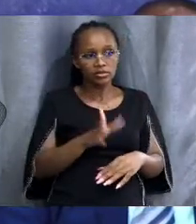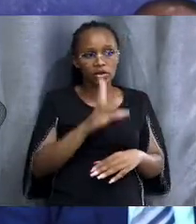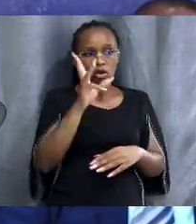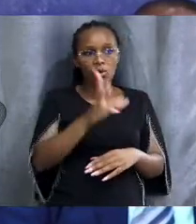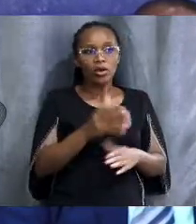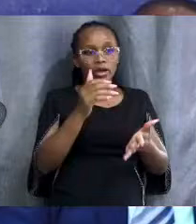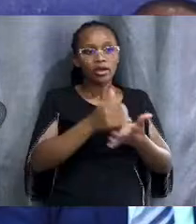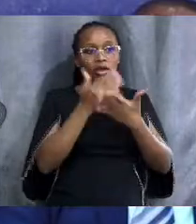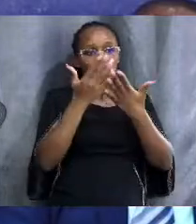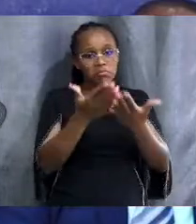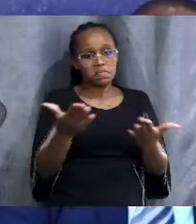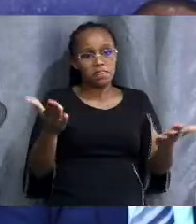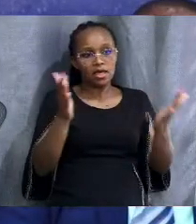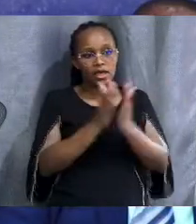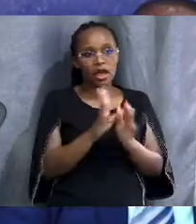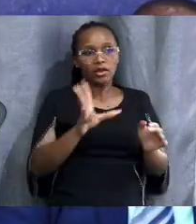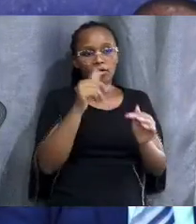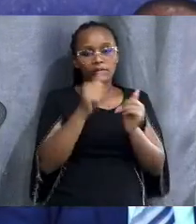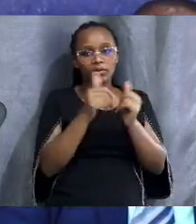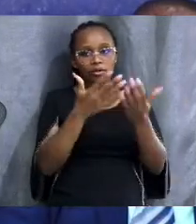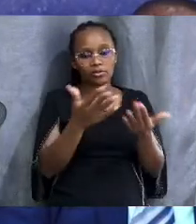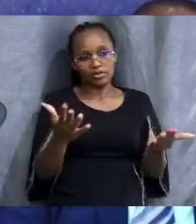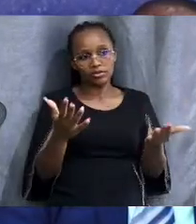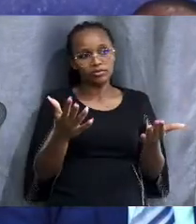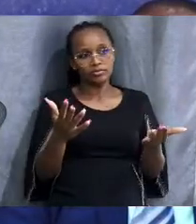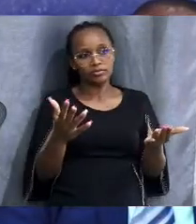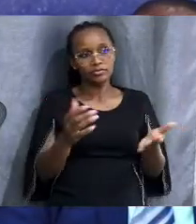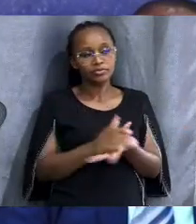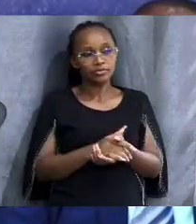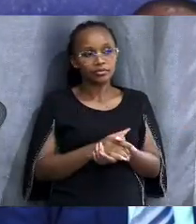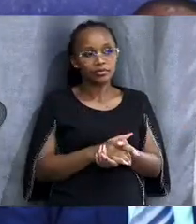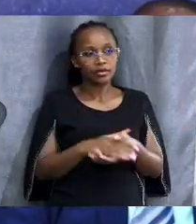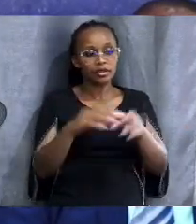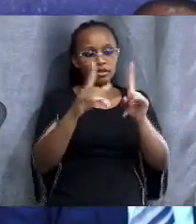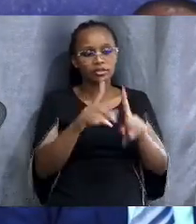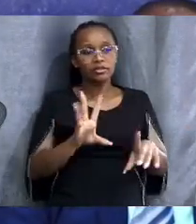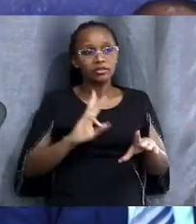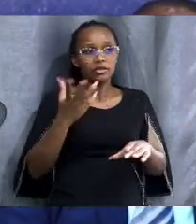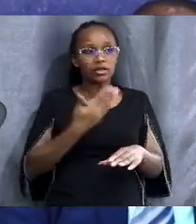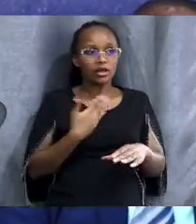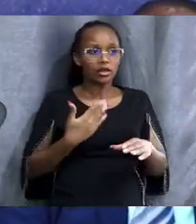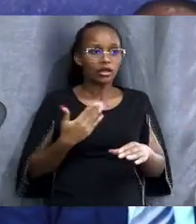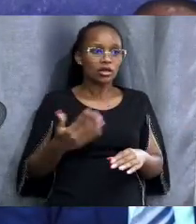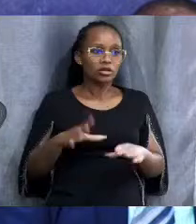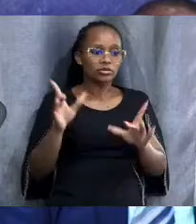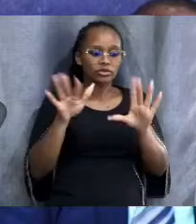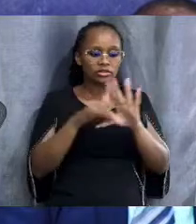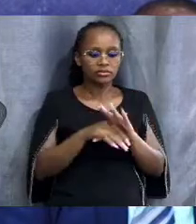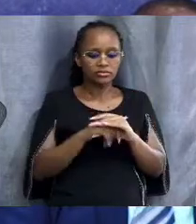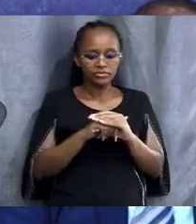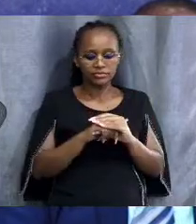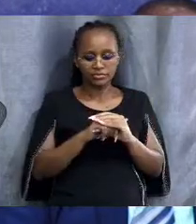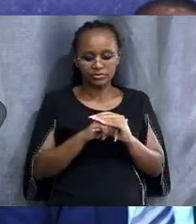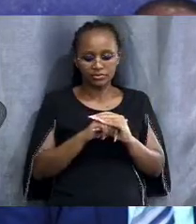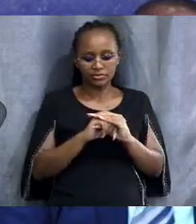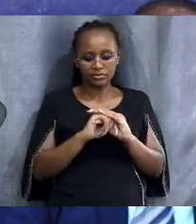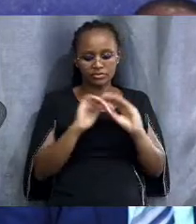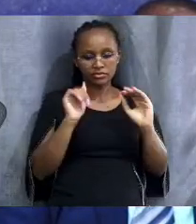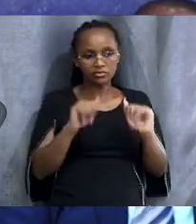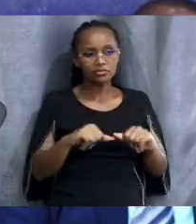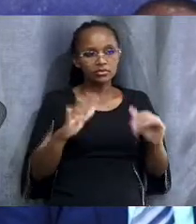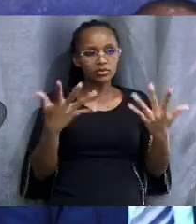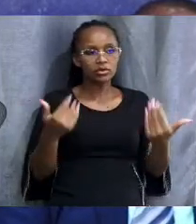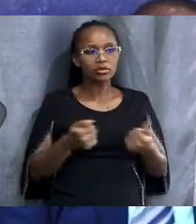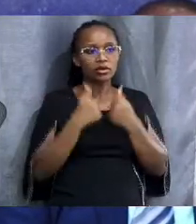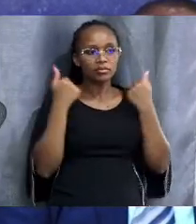will help you and will be with you, even as you come into terms with what